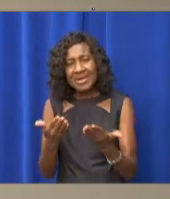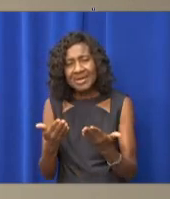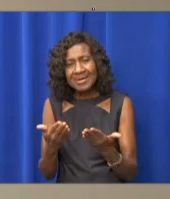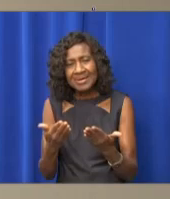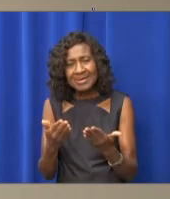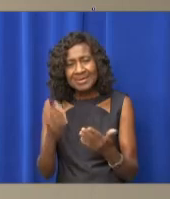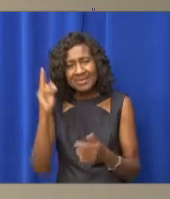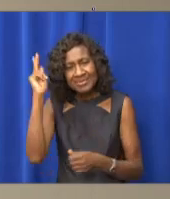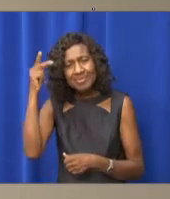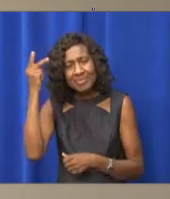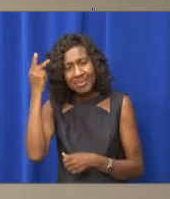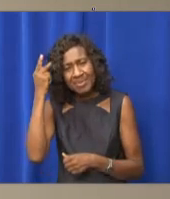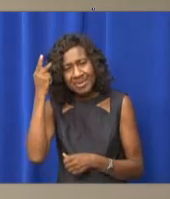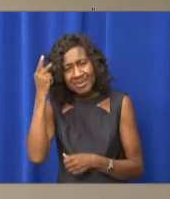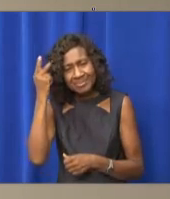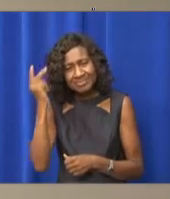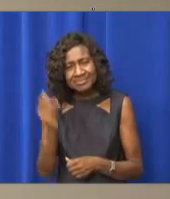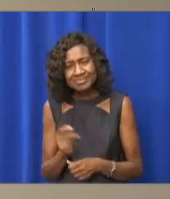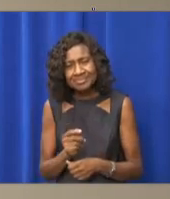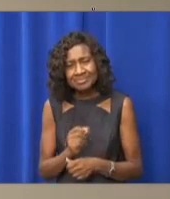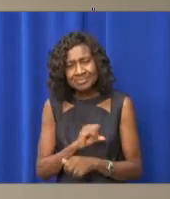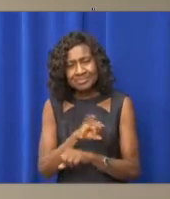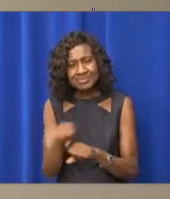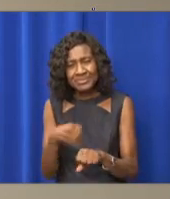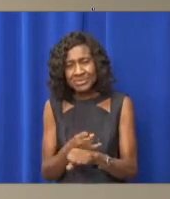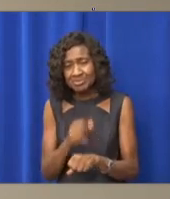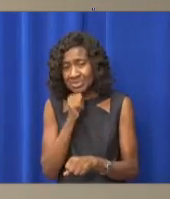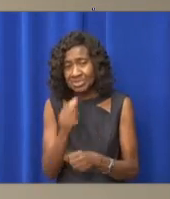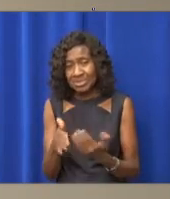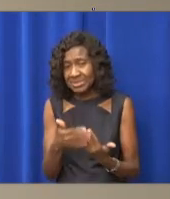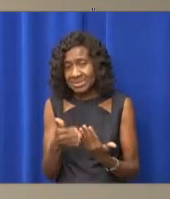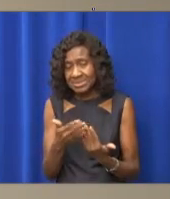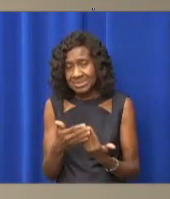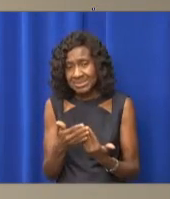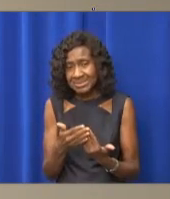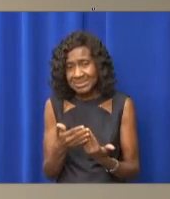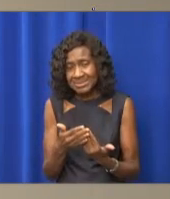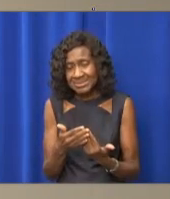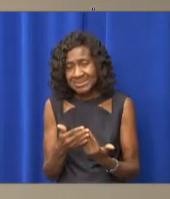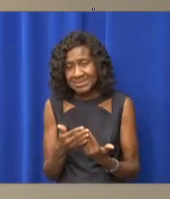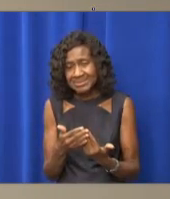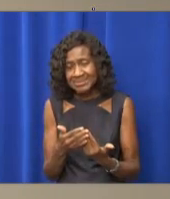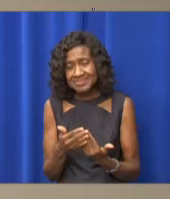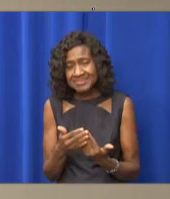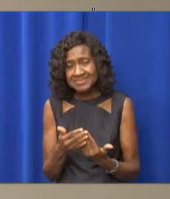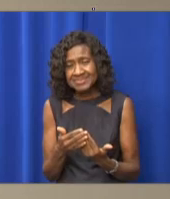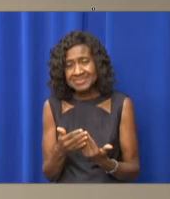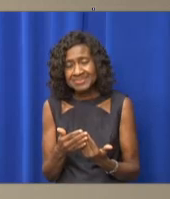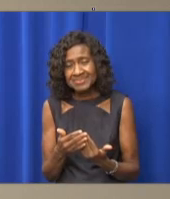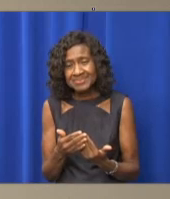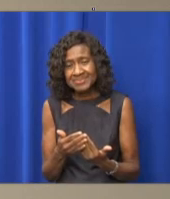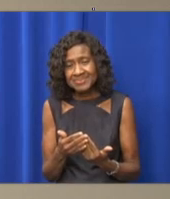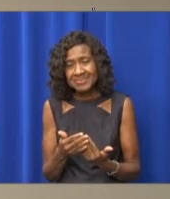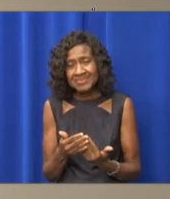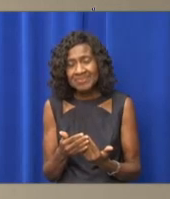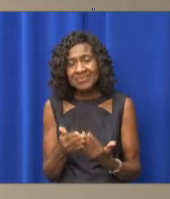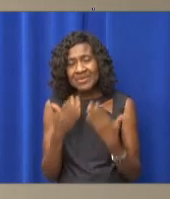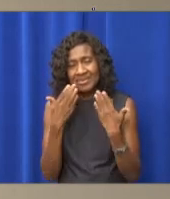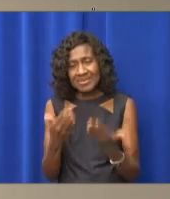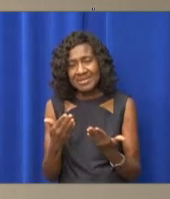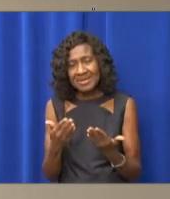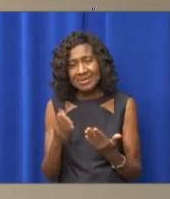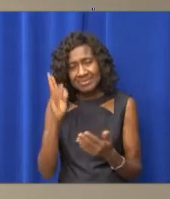I know this job is not an easy job. No job that is worthy is easy. So I thank you